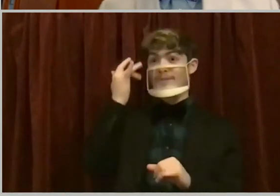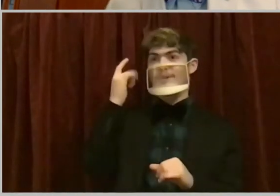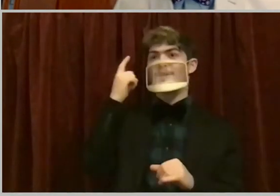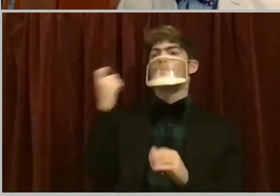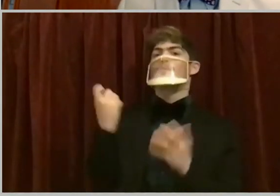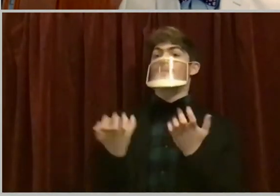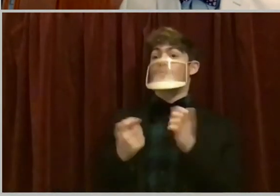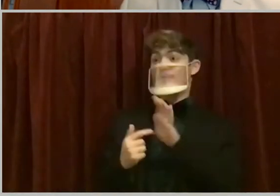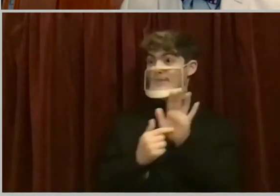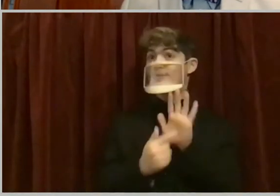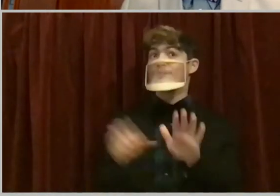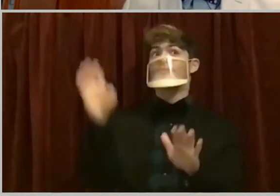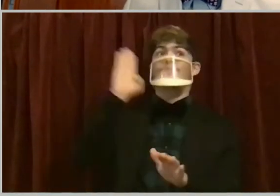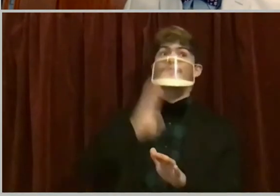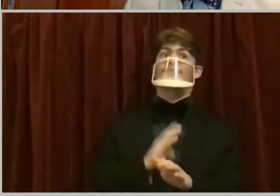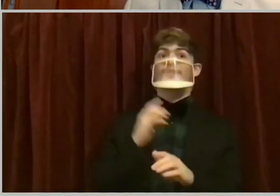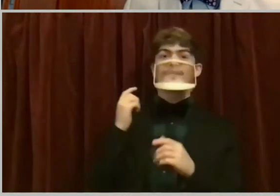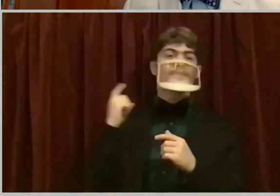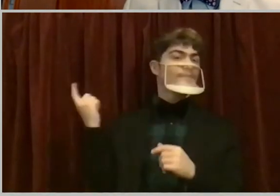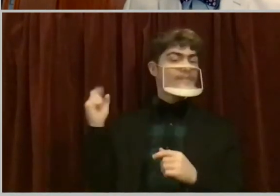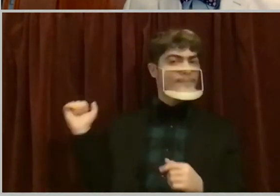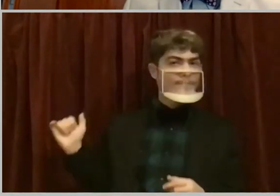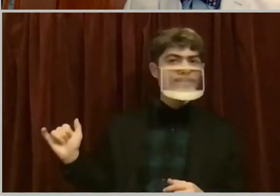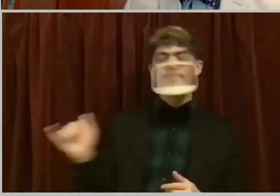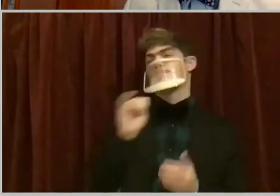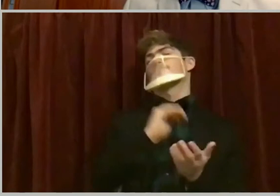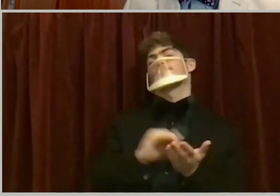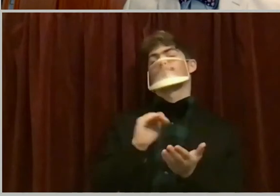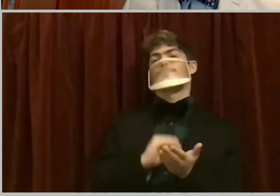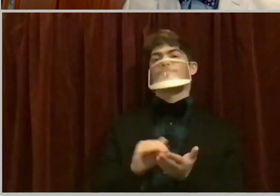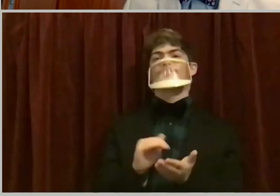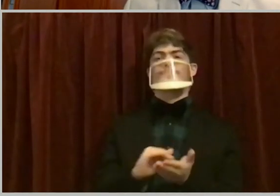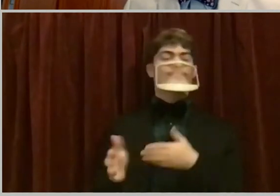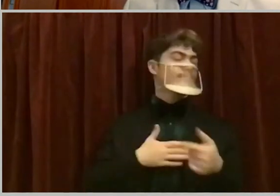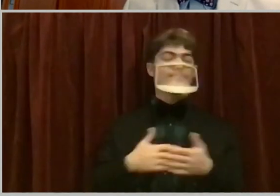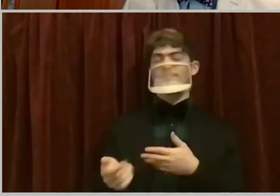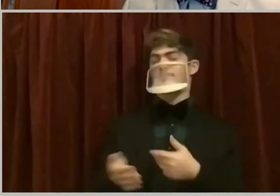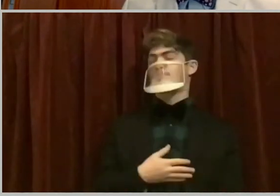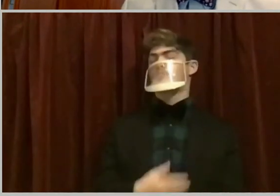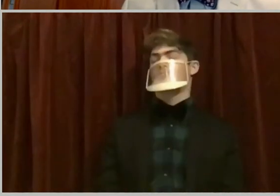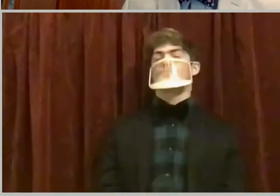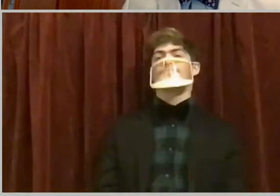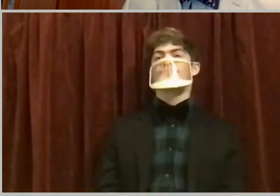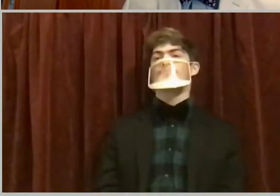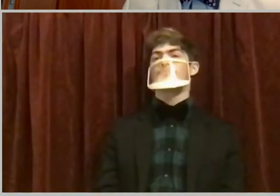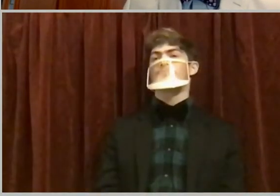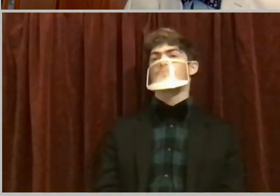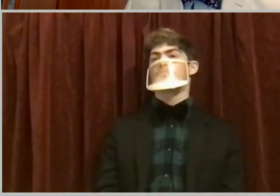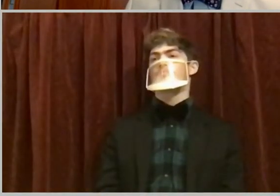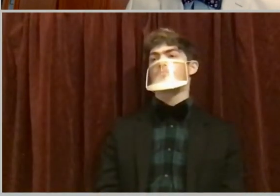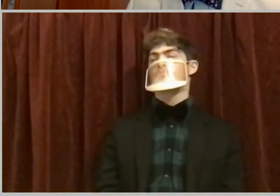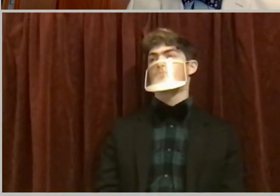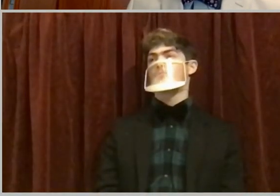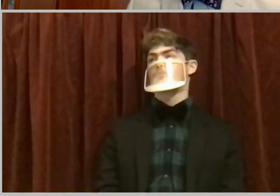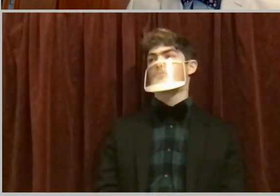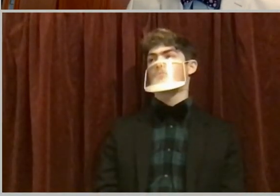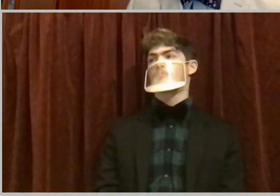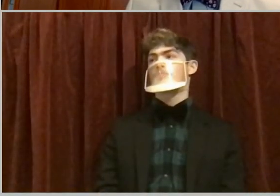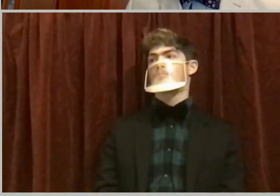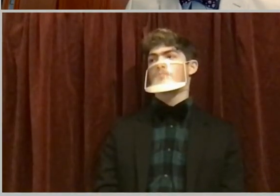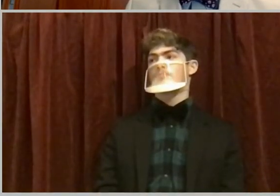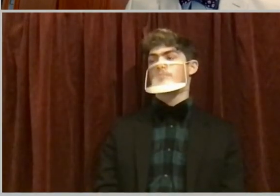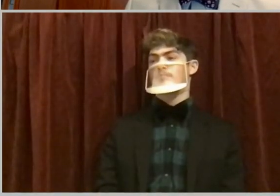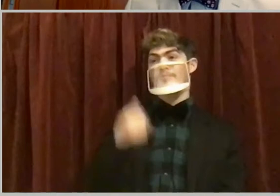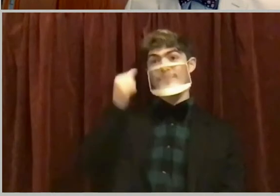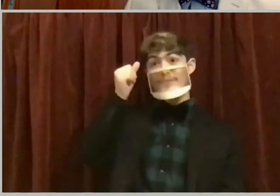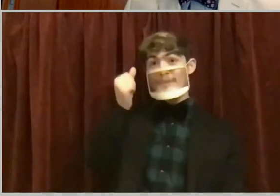showed on the cross, dying while telling his executioners, Father, forgive them, for they know not what they